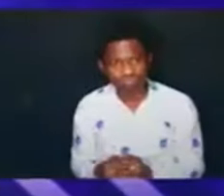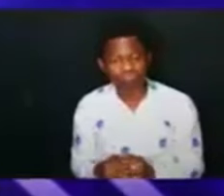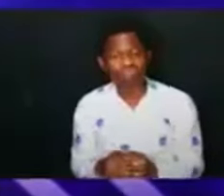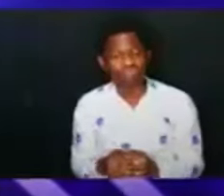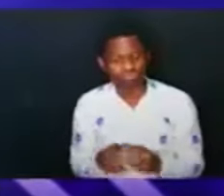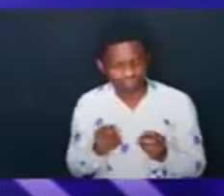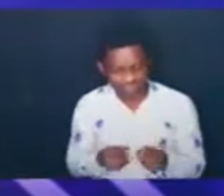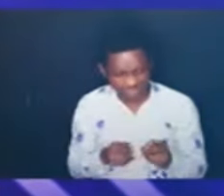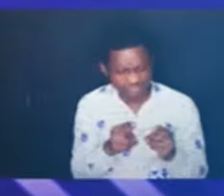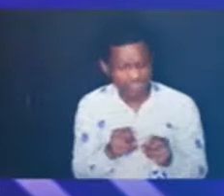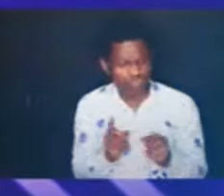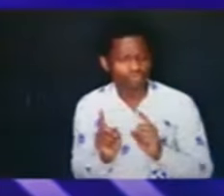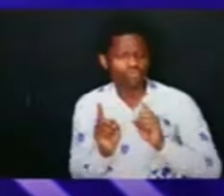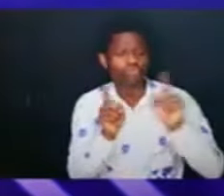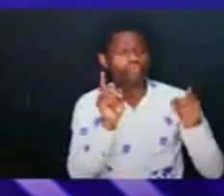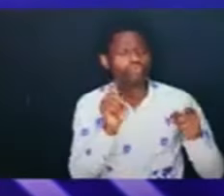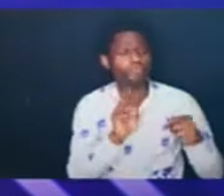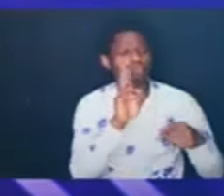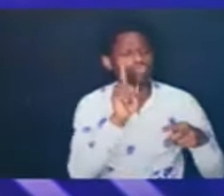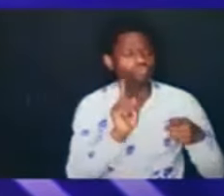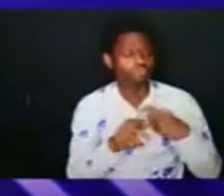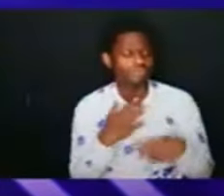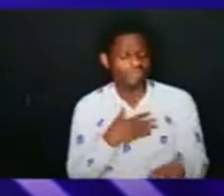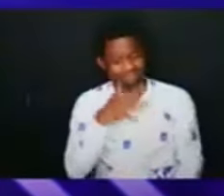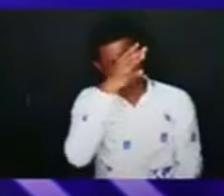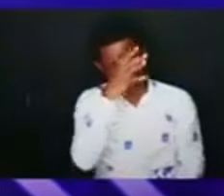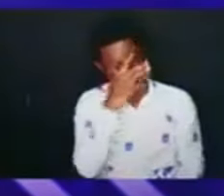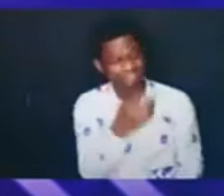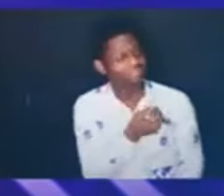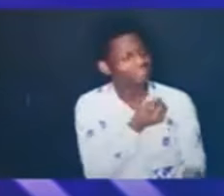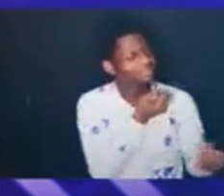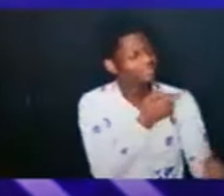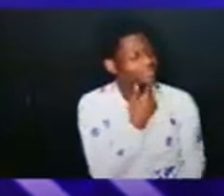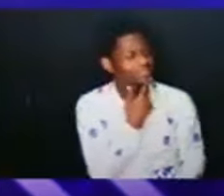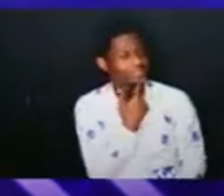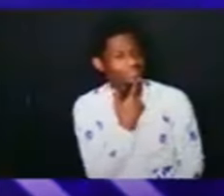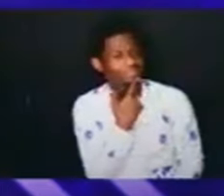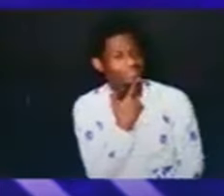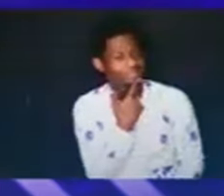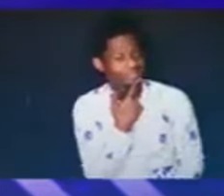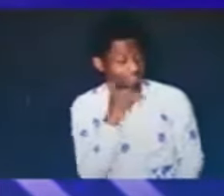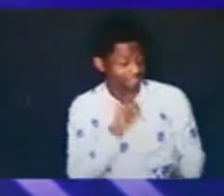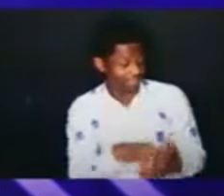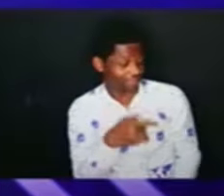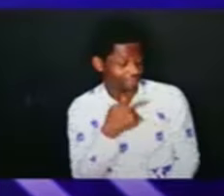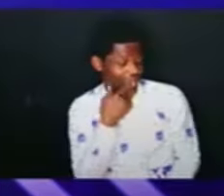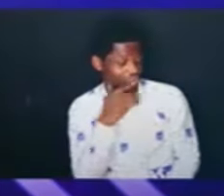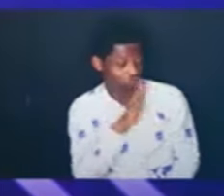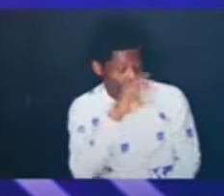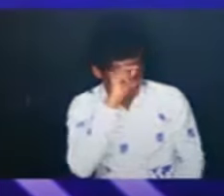Yes. "Hurry and go up to my father and say to him, 'Thus says your son